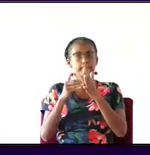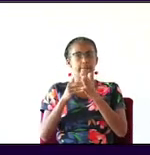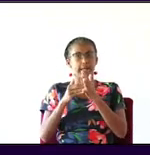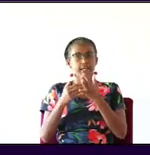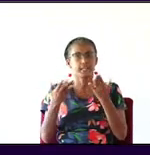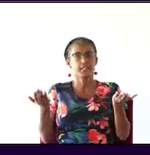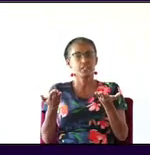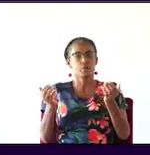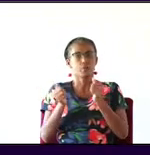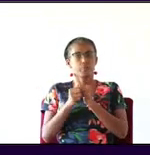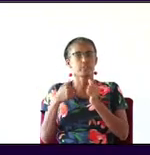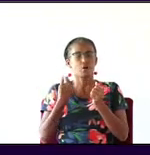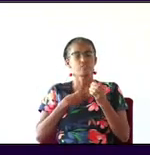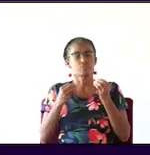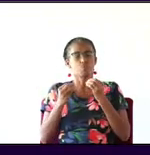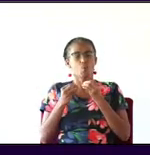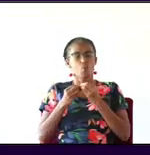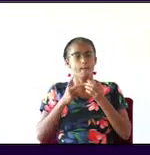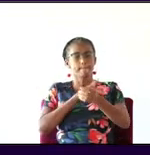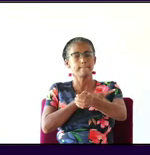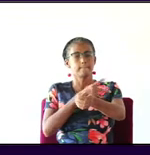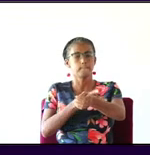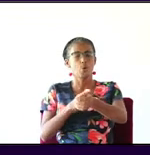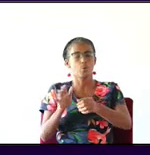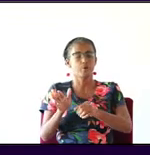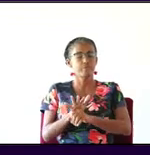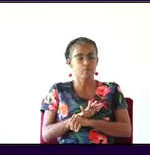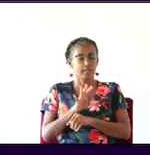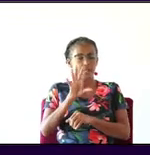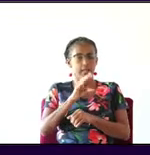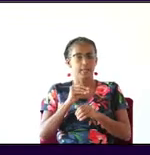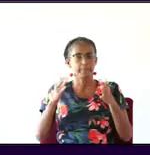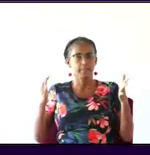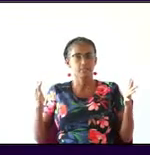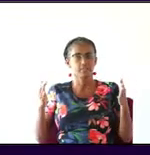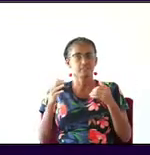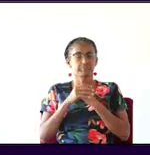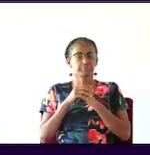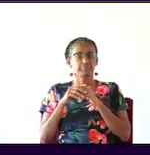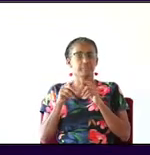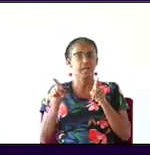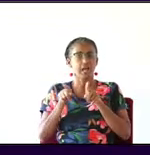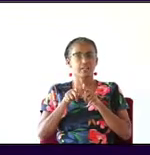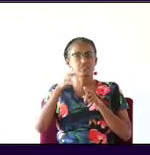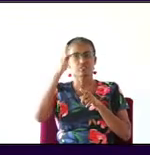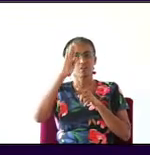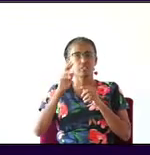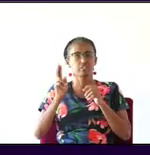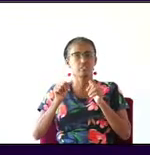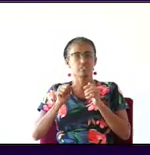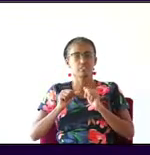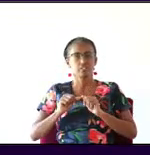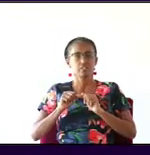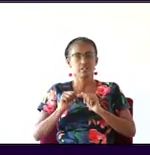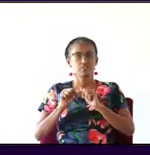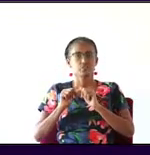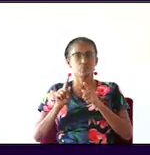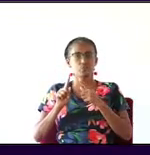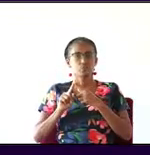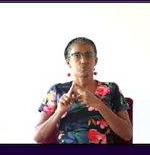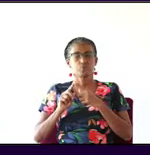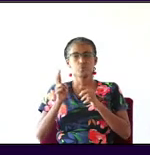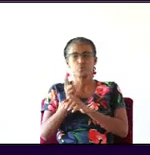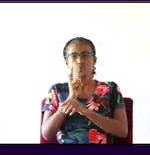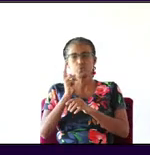powerful, and his vigor renewed and refreshed as God continues to use him as he continues. This is his 45th